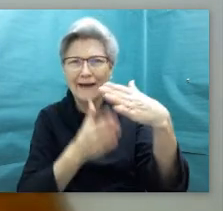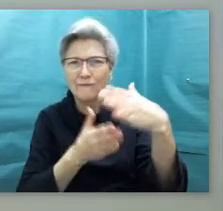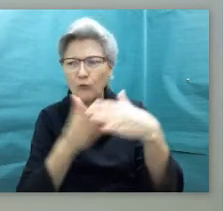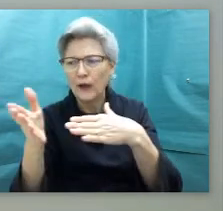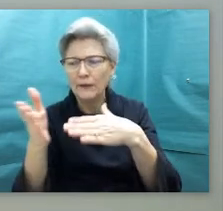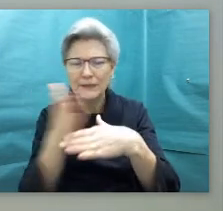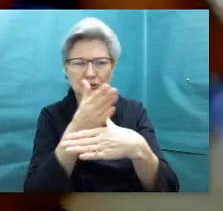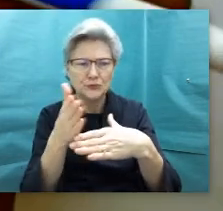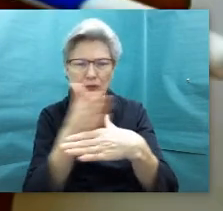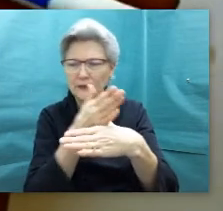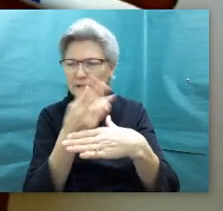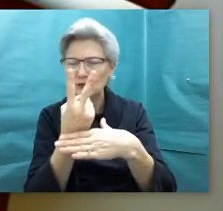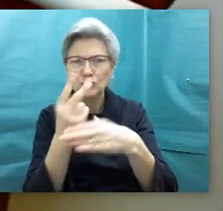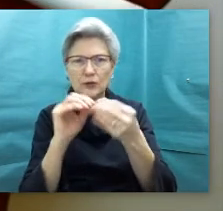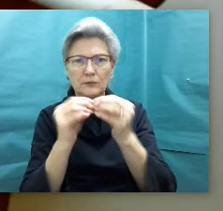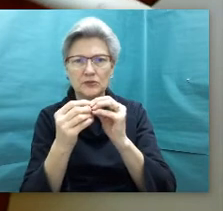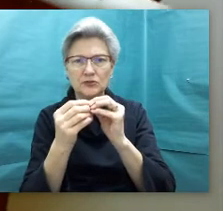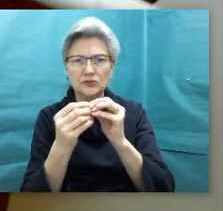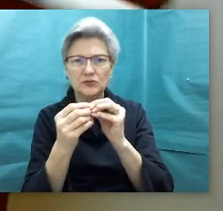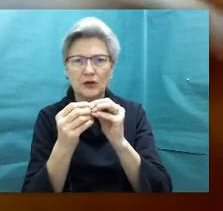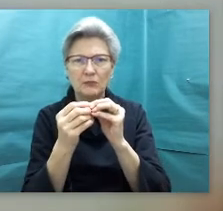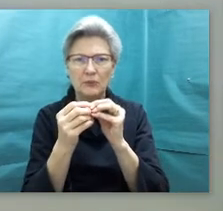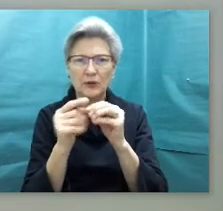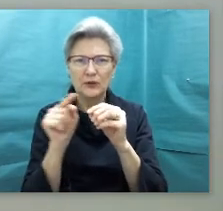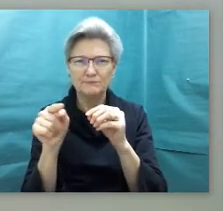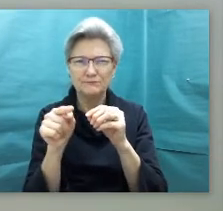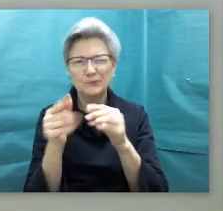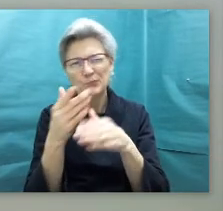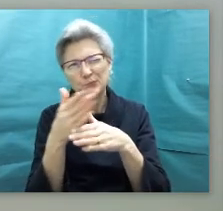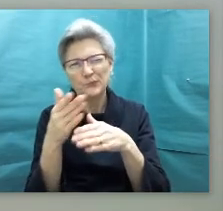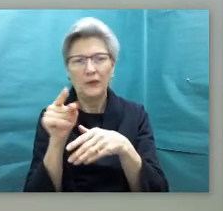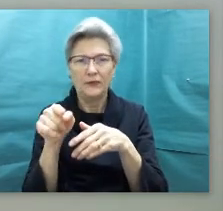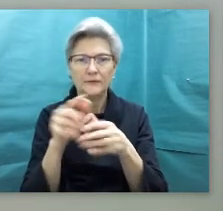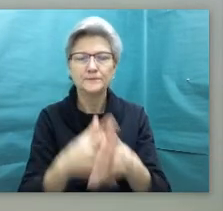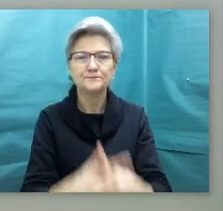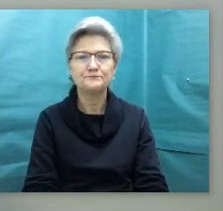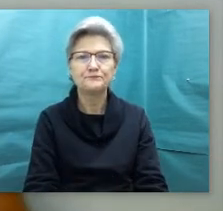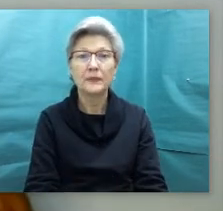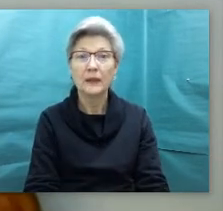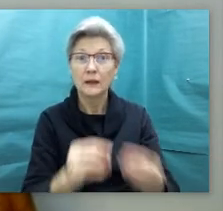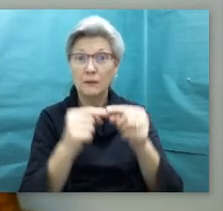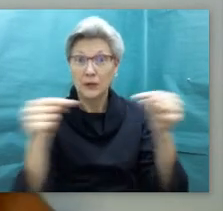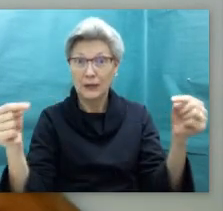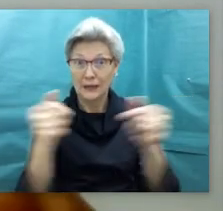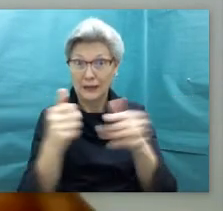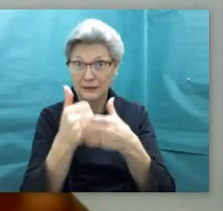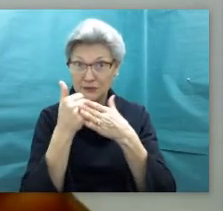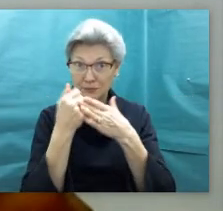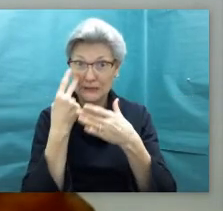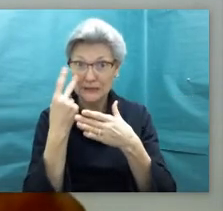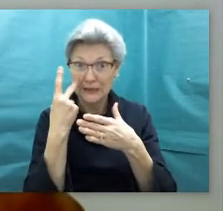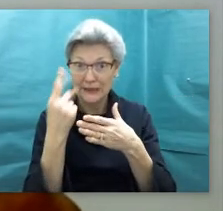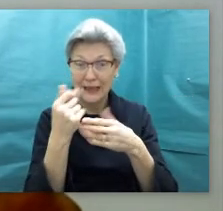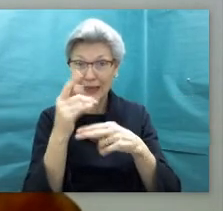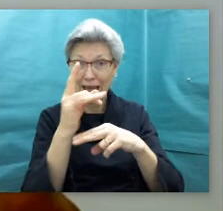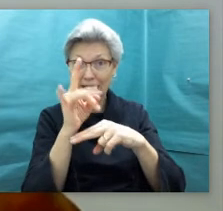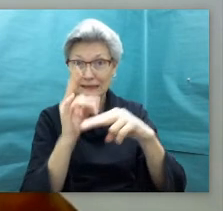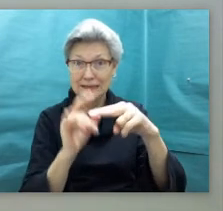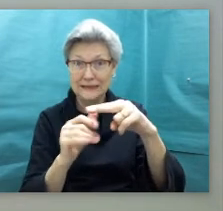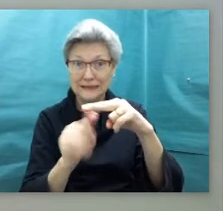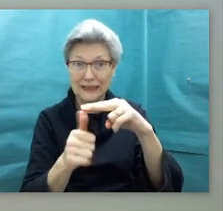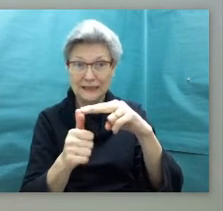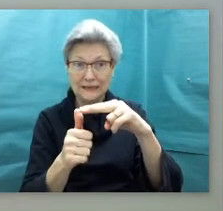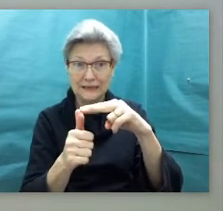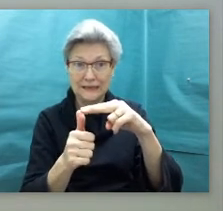between these two numbers. So I'm going to go ahead and put 18/10ths right about here. This number line helps me see that 18/10ths